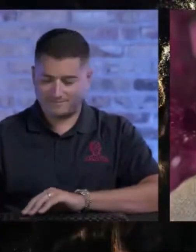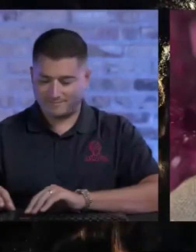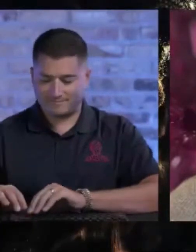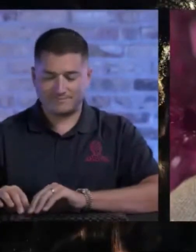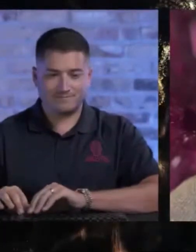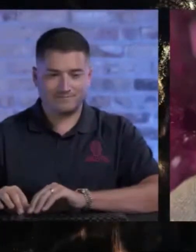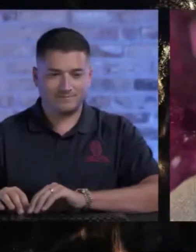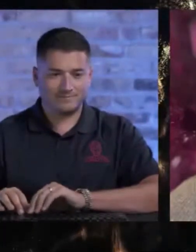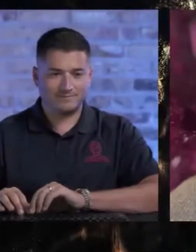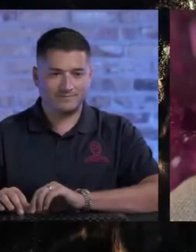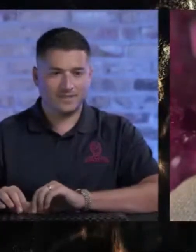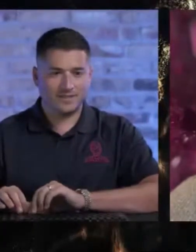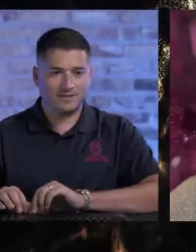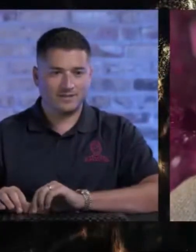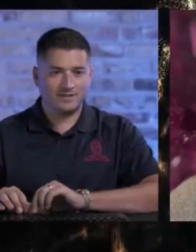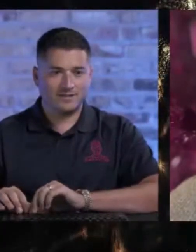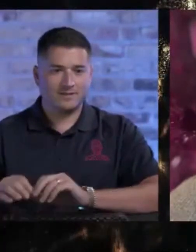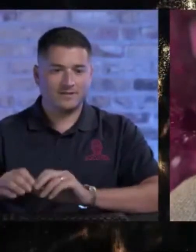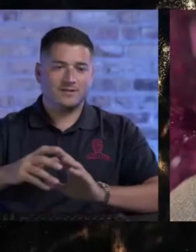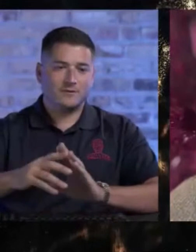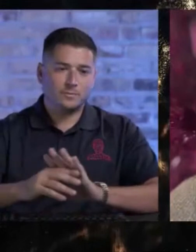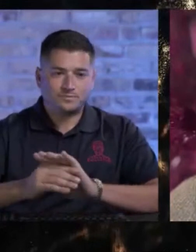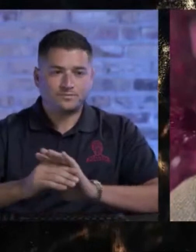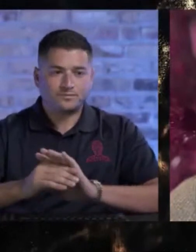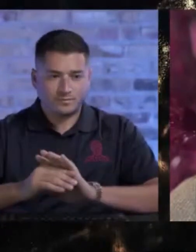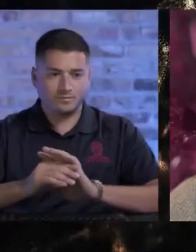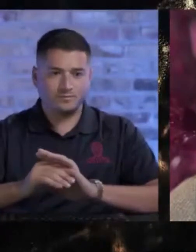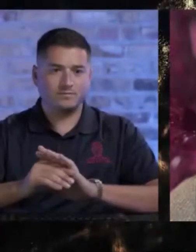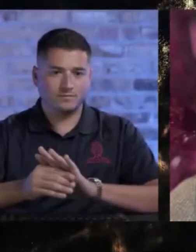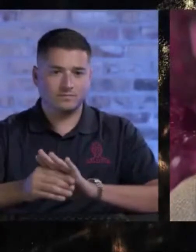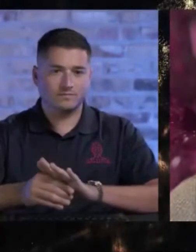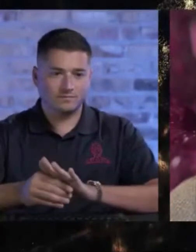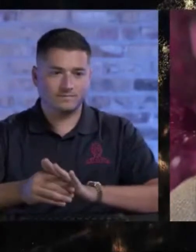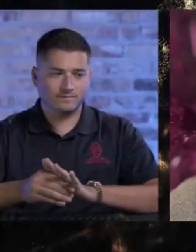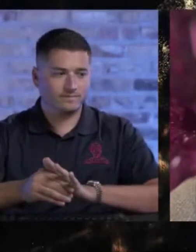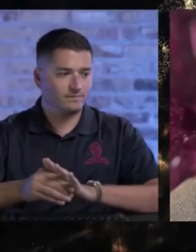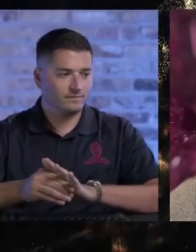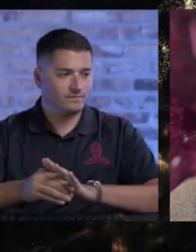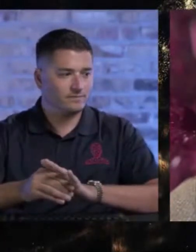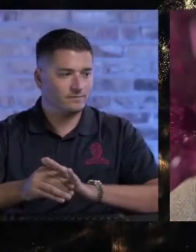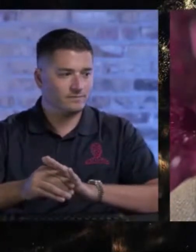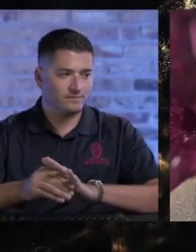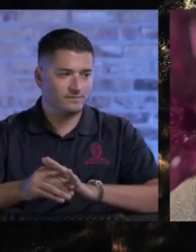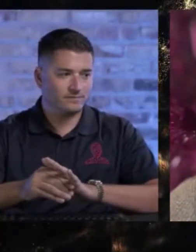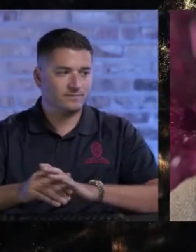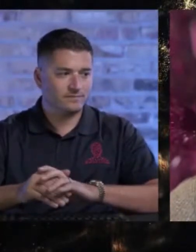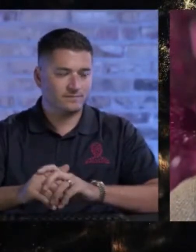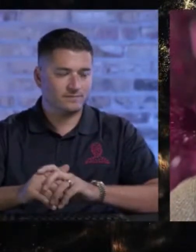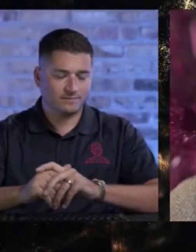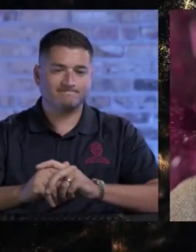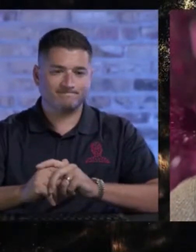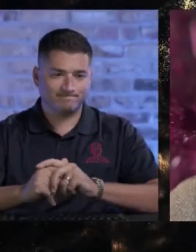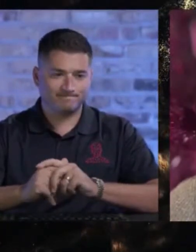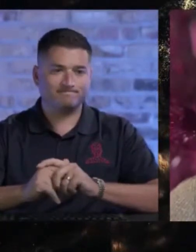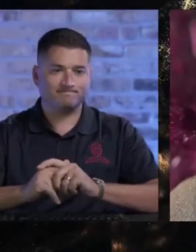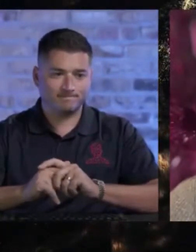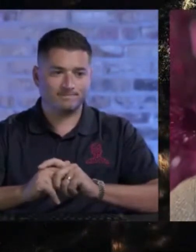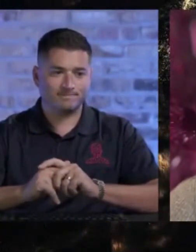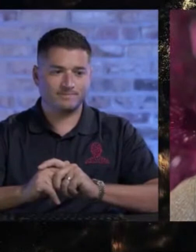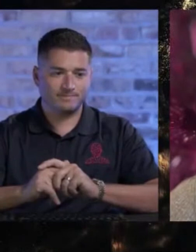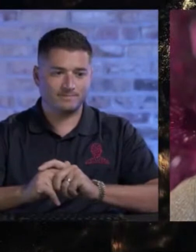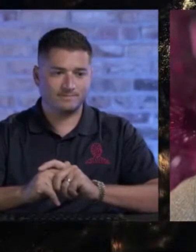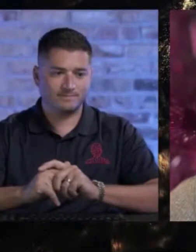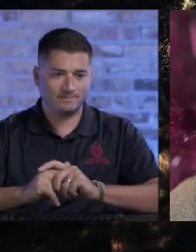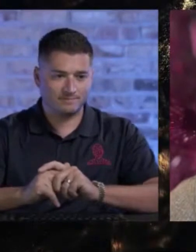the Boston maybe the boss's boss or even the CEO is is really a good starting point to actually think about what will be on their minds and it won't be security